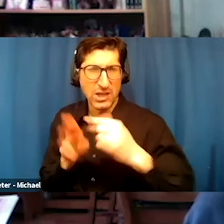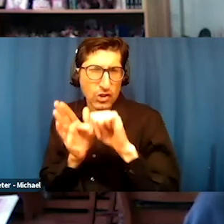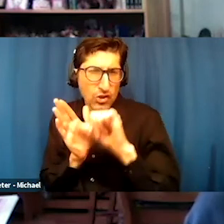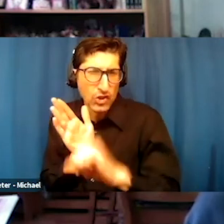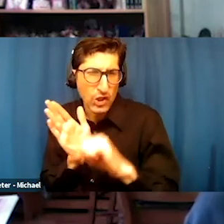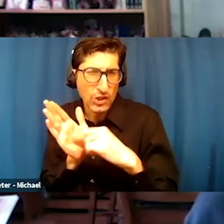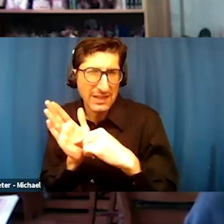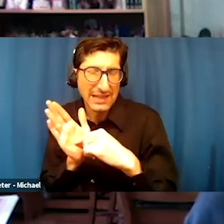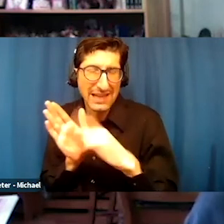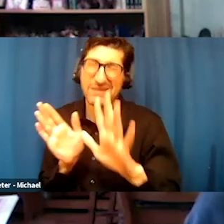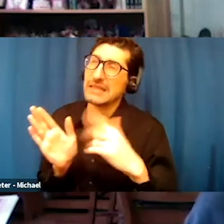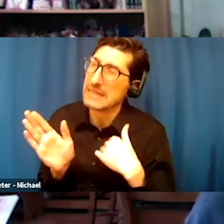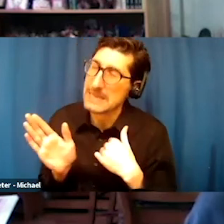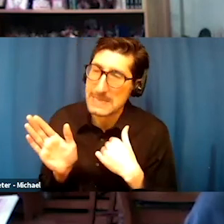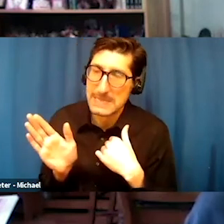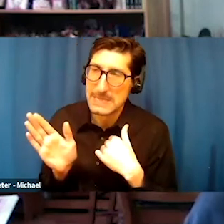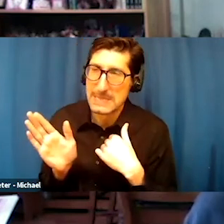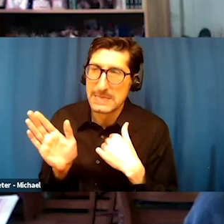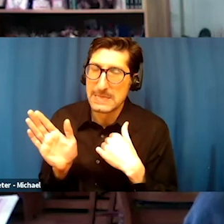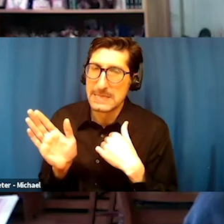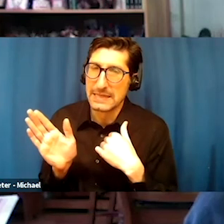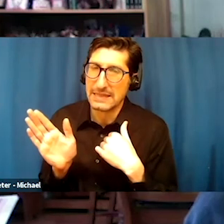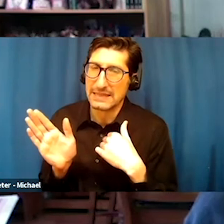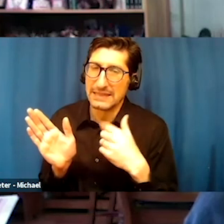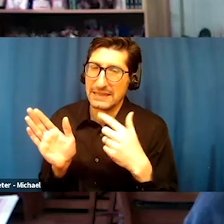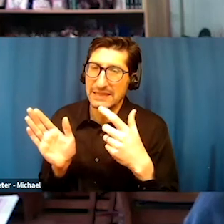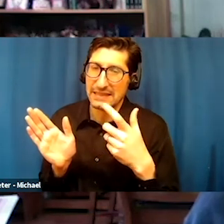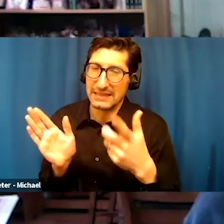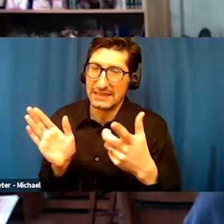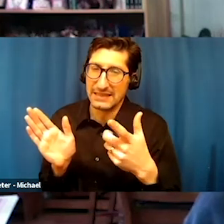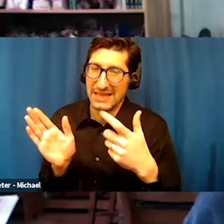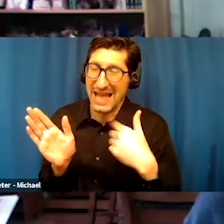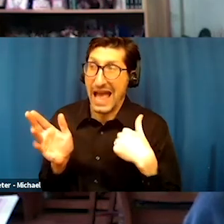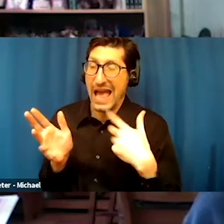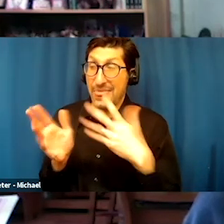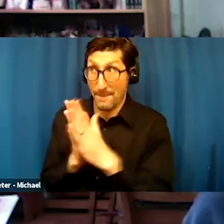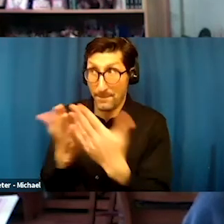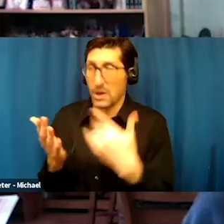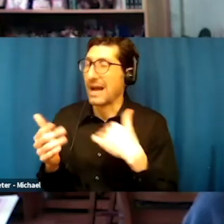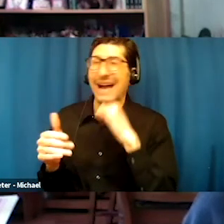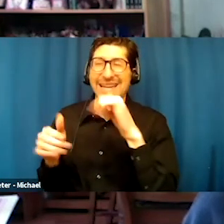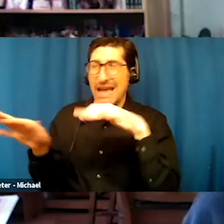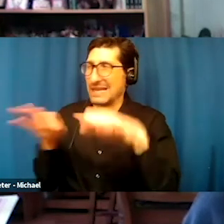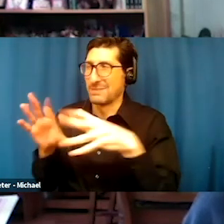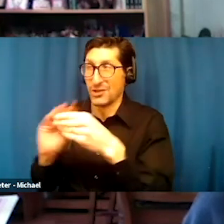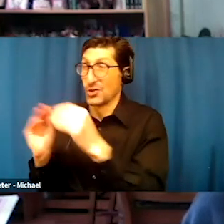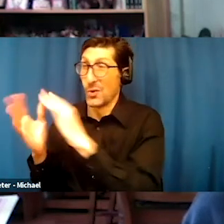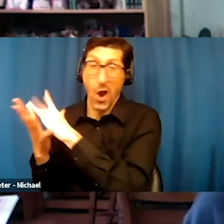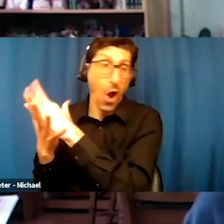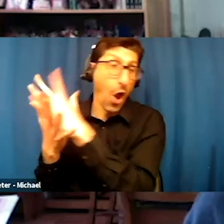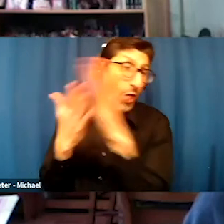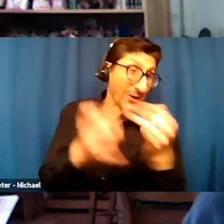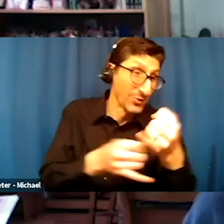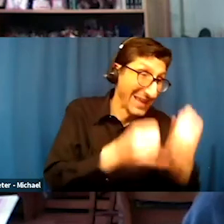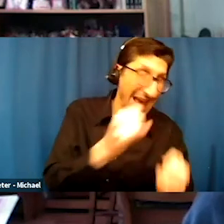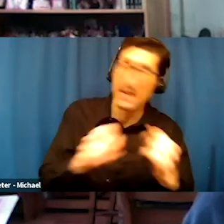I'm really reluctant to let, you know, where stories go in the book. Um, but the story does not end up with